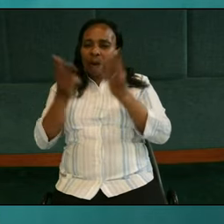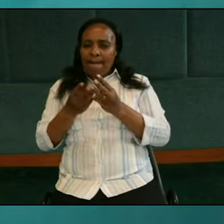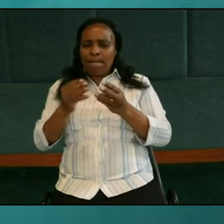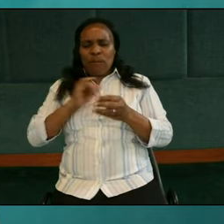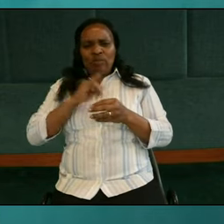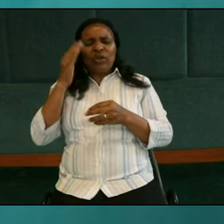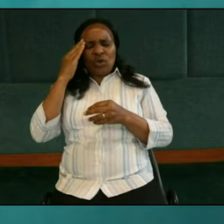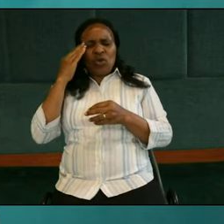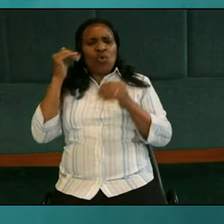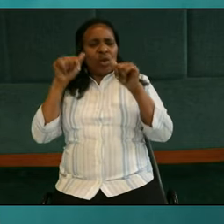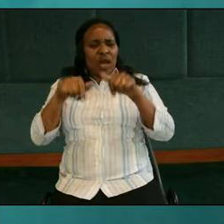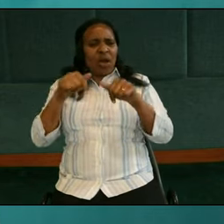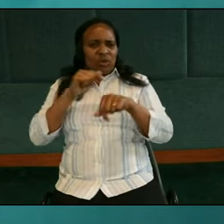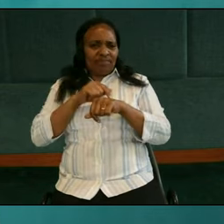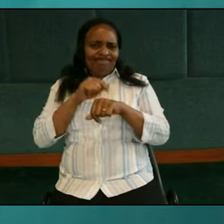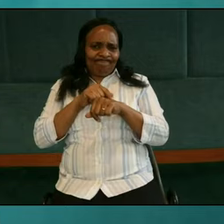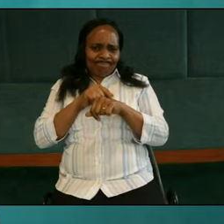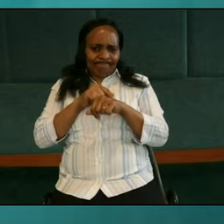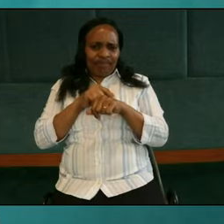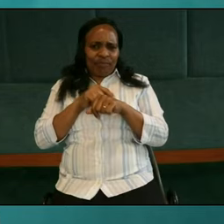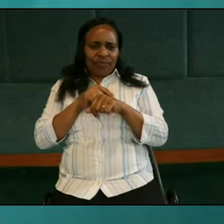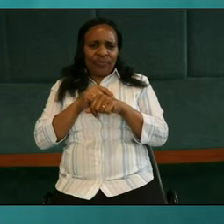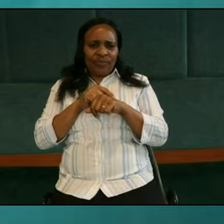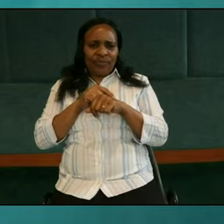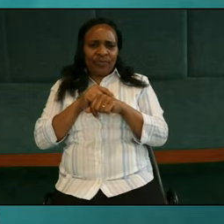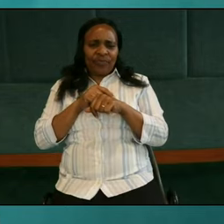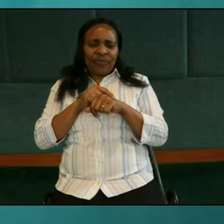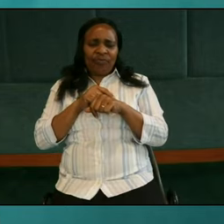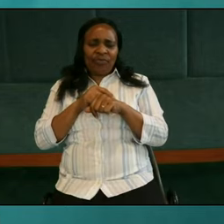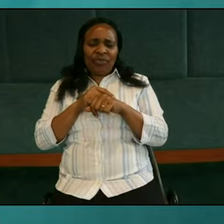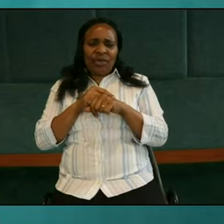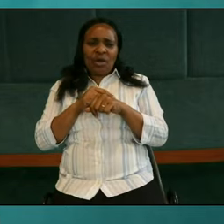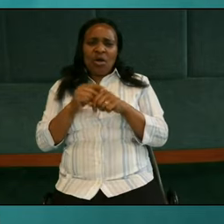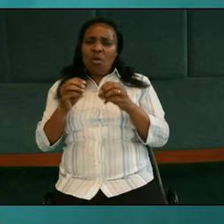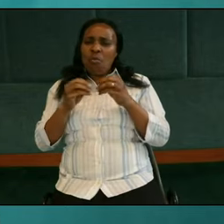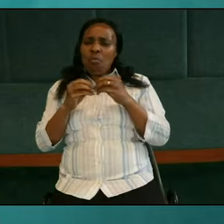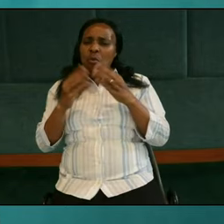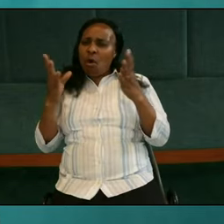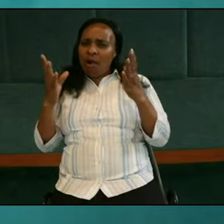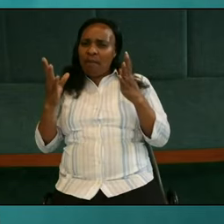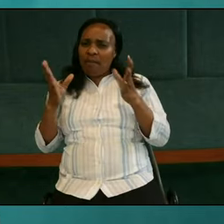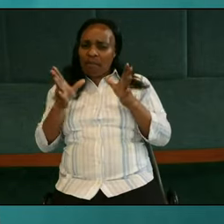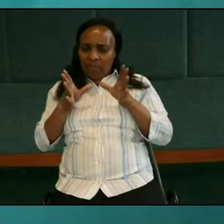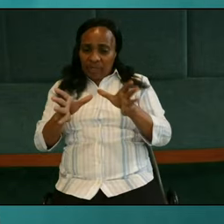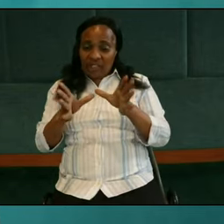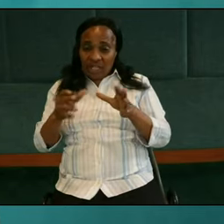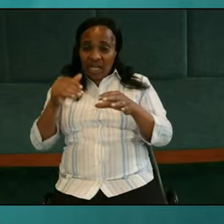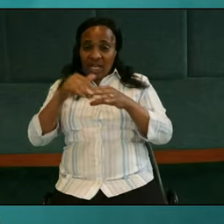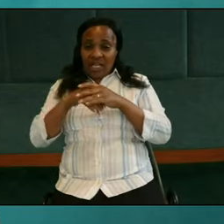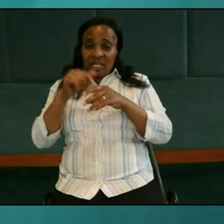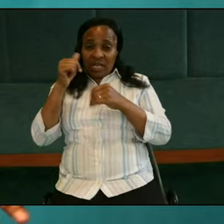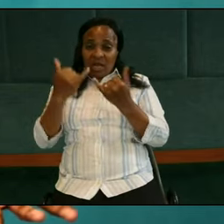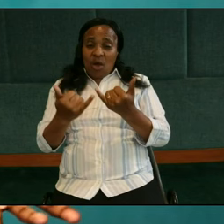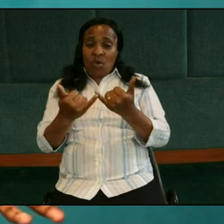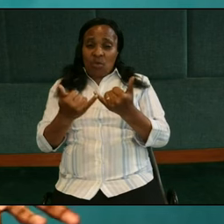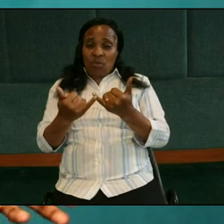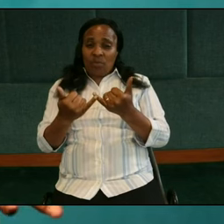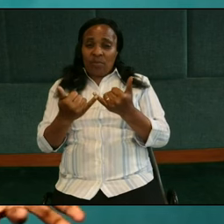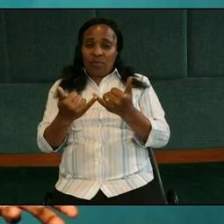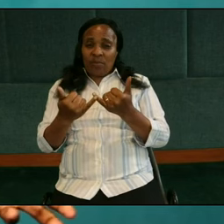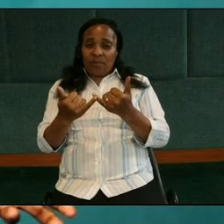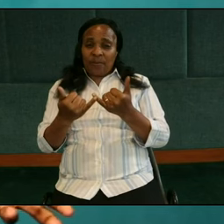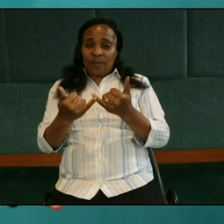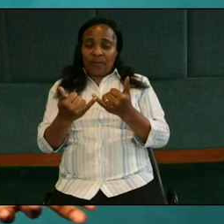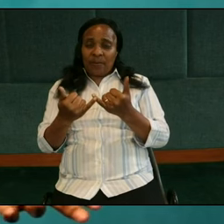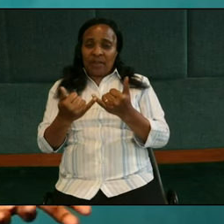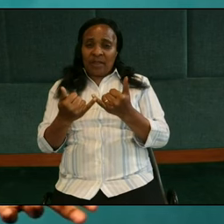know nowadays you could bear witness. Is there more pressure right now than there was before to be, not